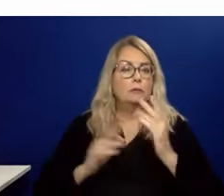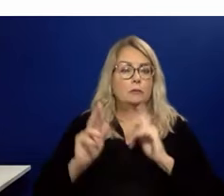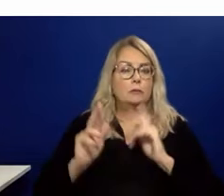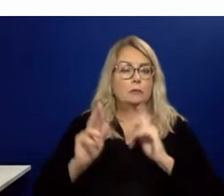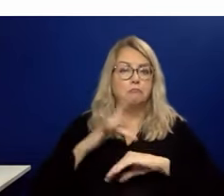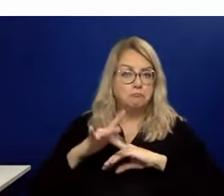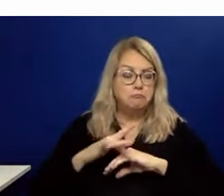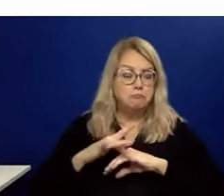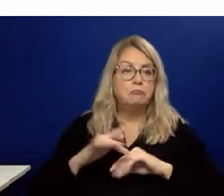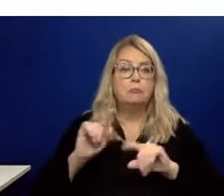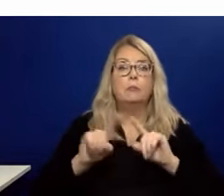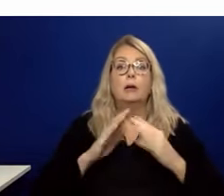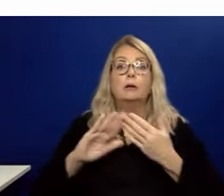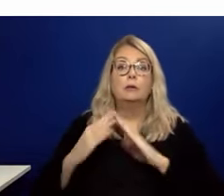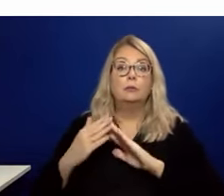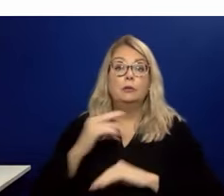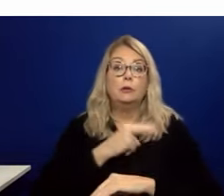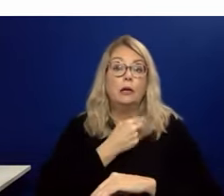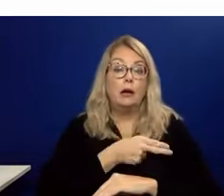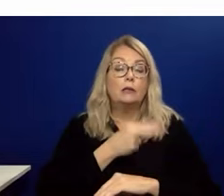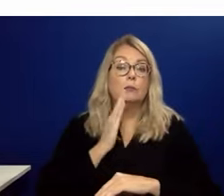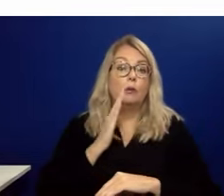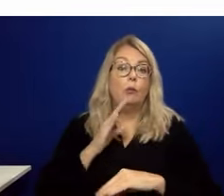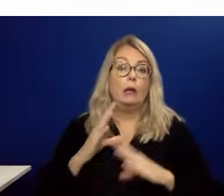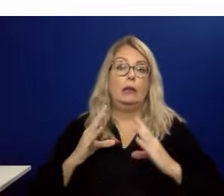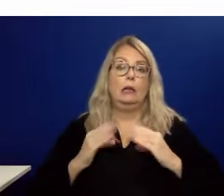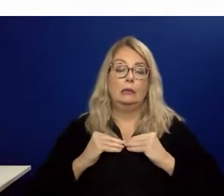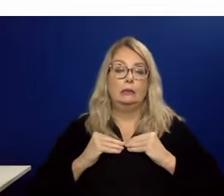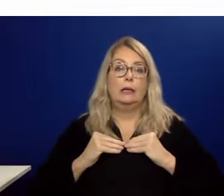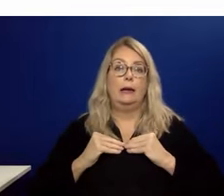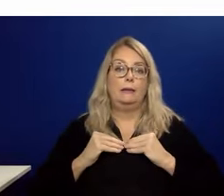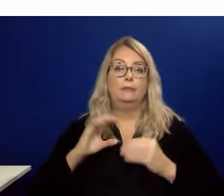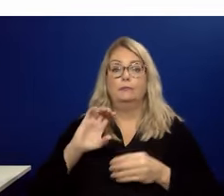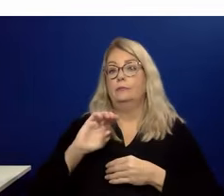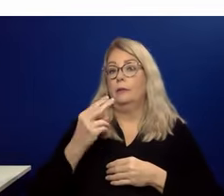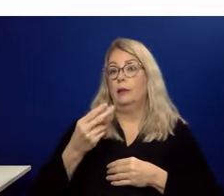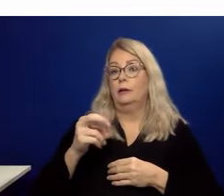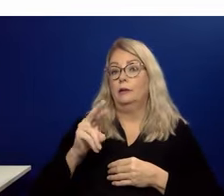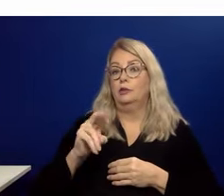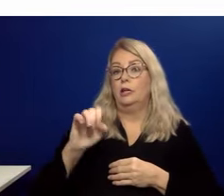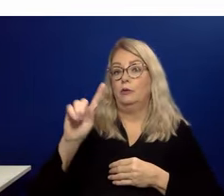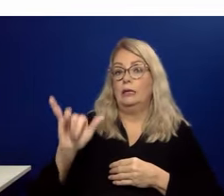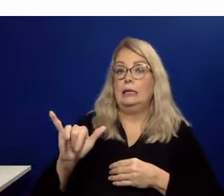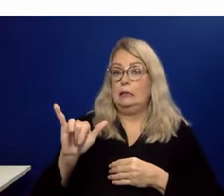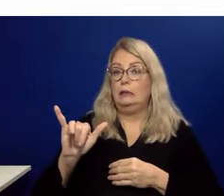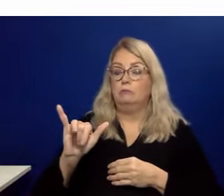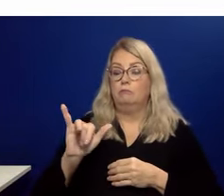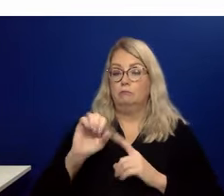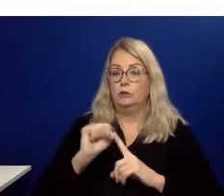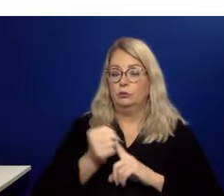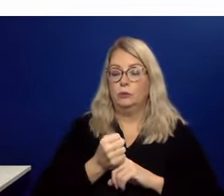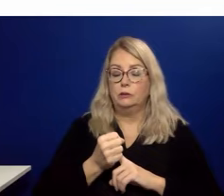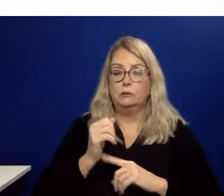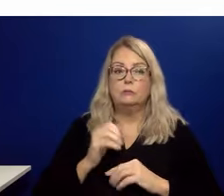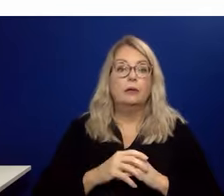charity cases in the event that a patient needs help. And the VA home-based primary care, this